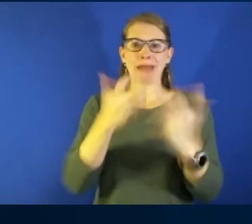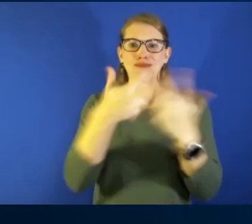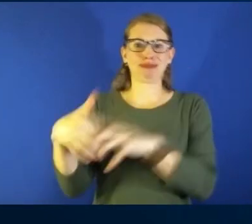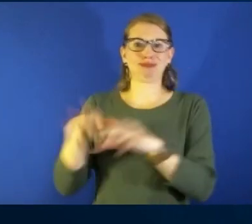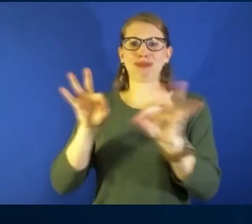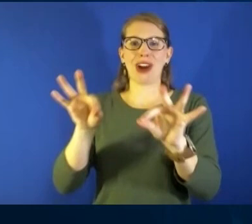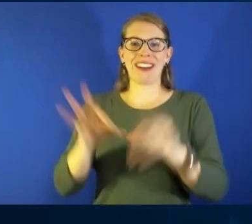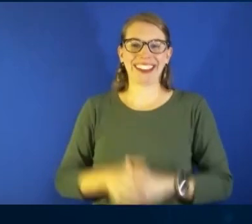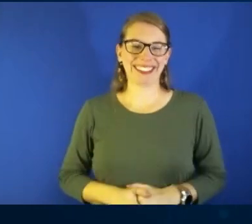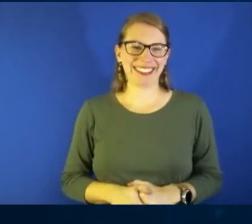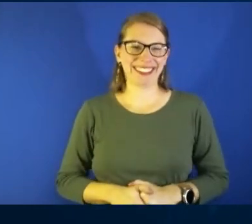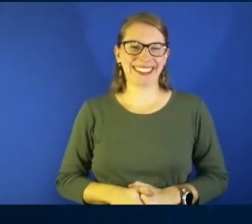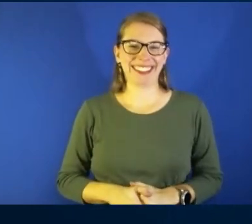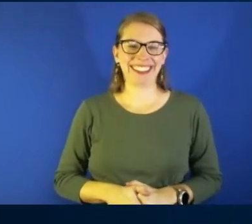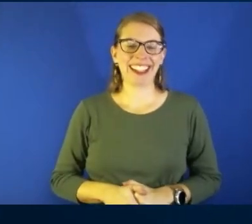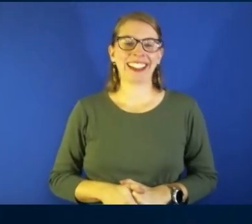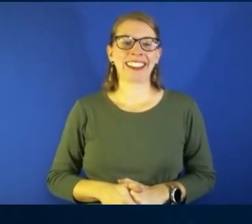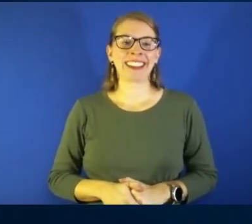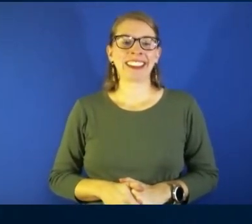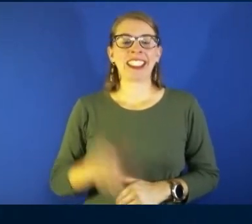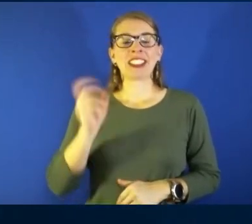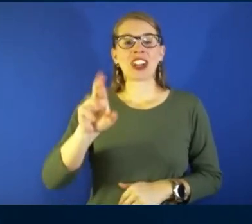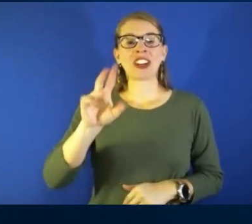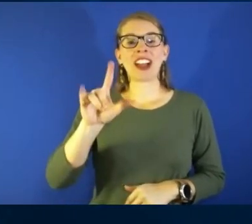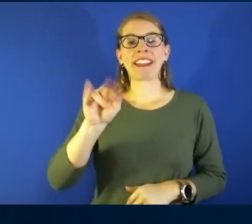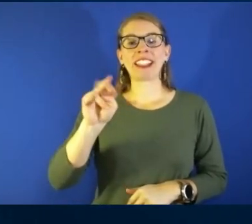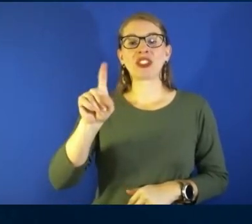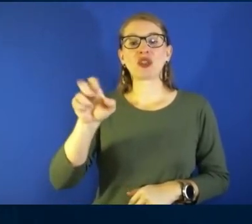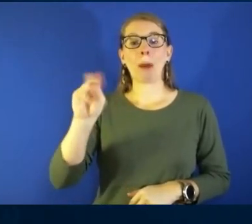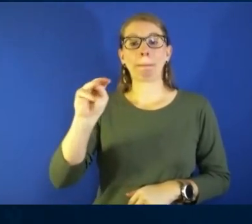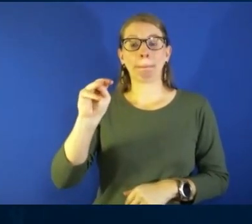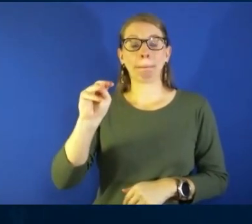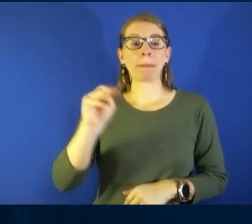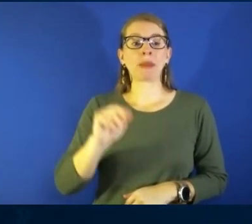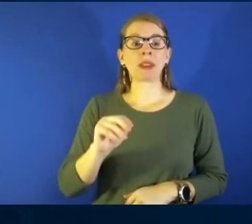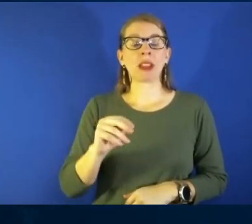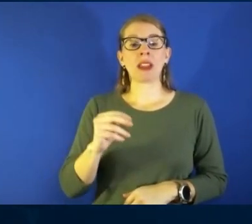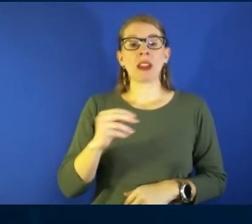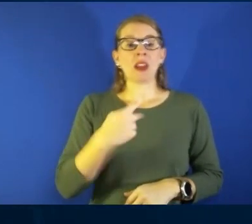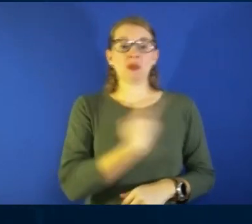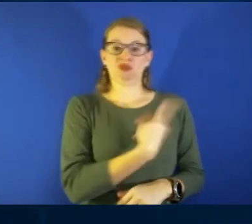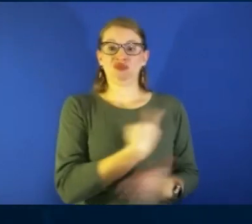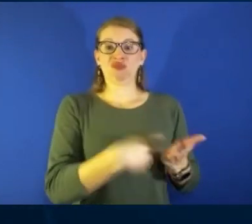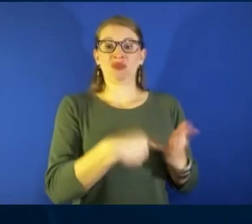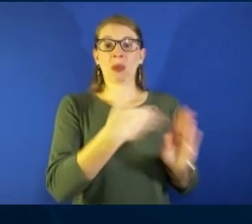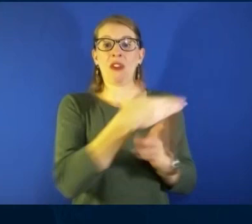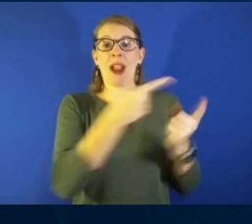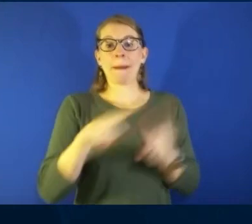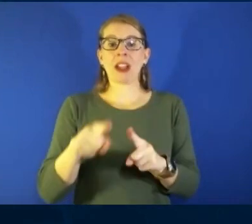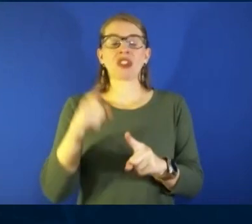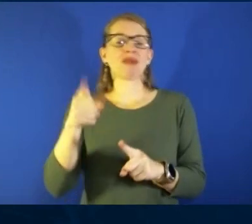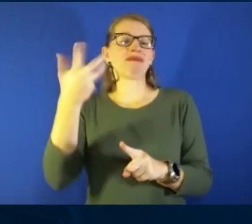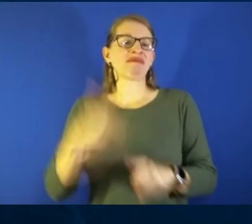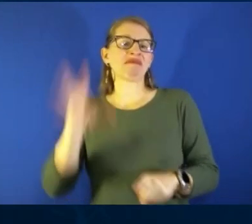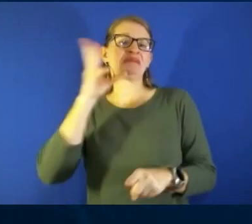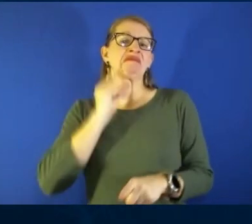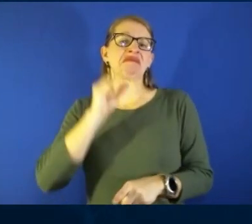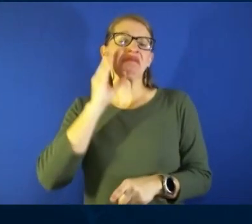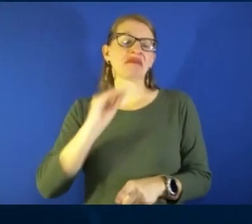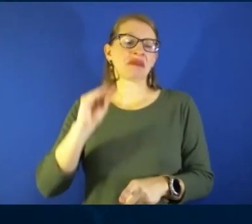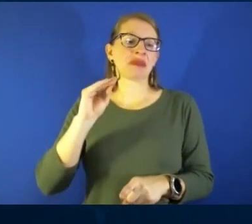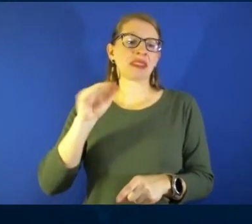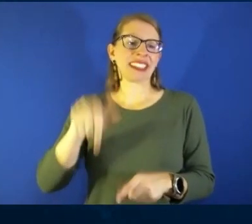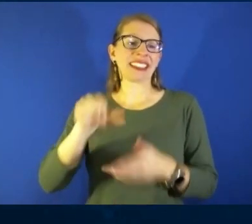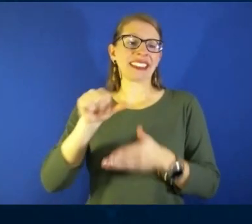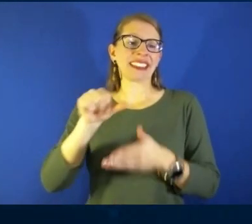perfectly. And Dr. Lindstrom, when we talked before this happened, and I know you've been in there, you said you've been there, done that. You've done so many of these procedures. And